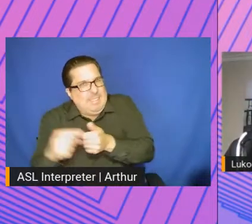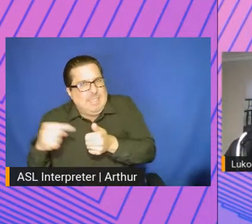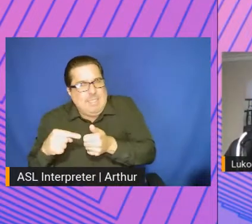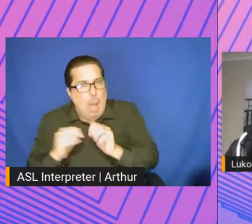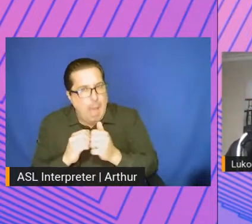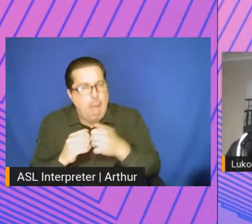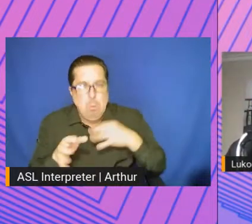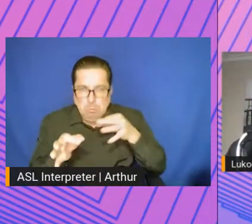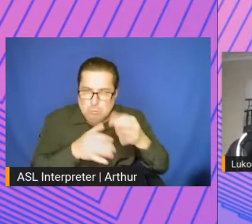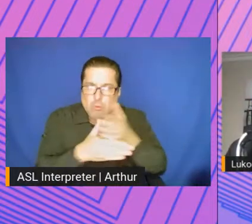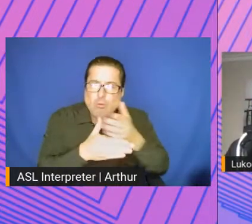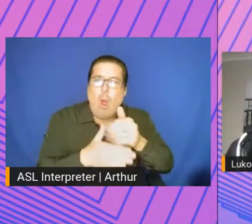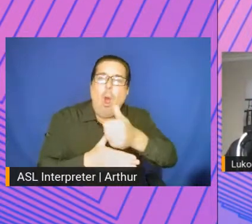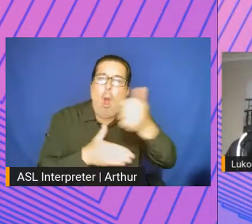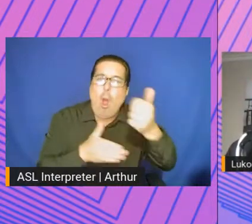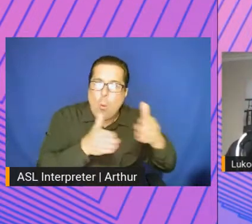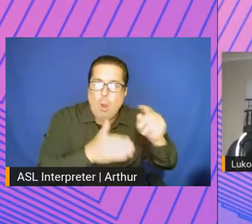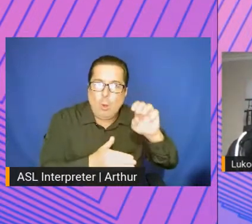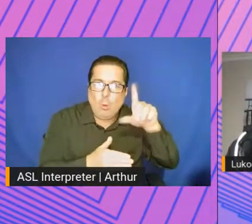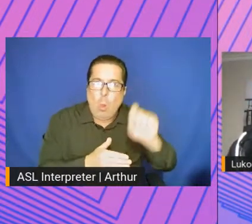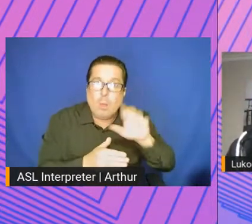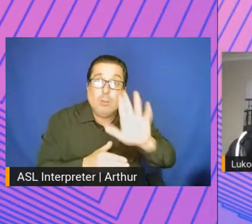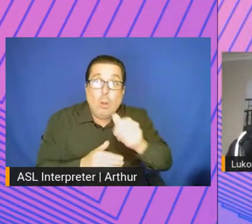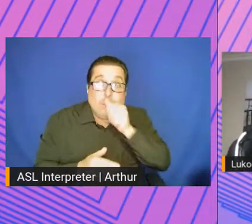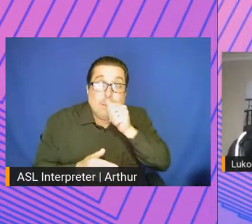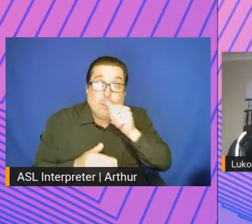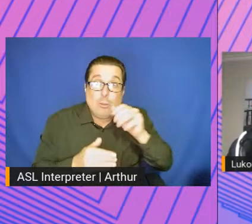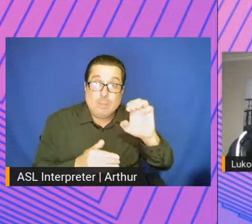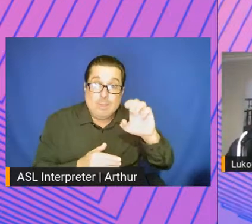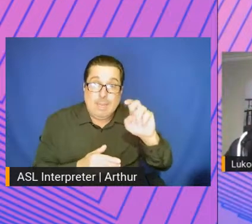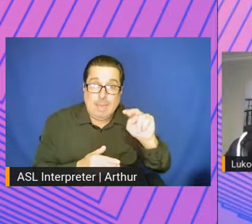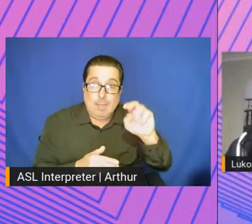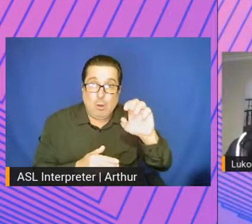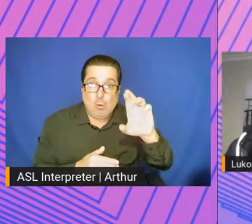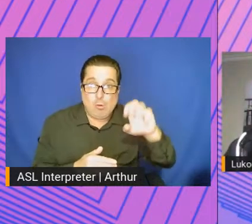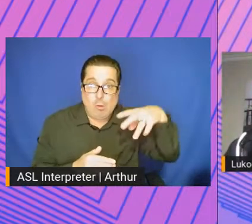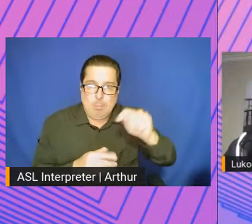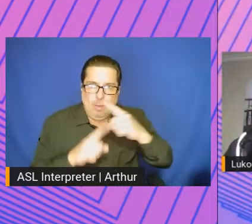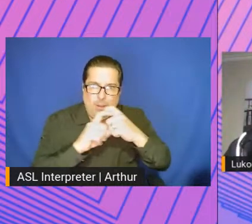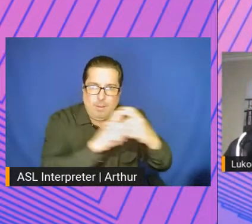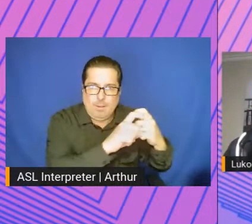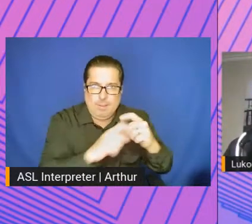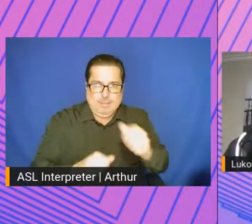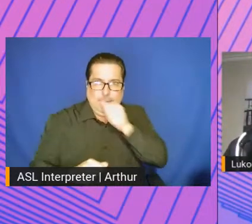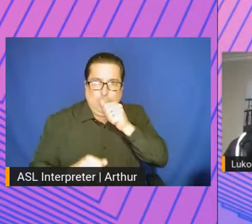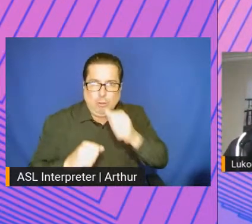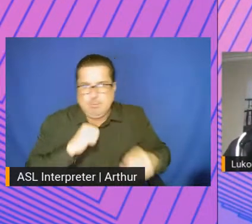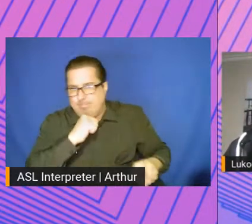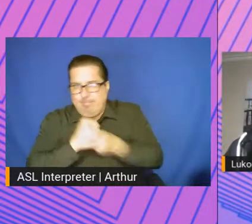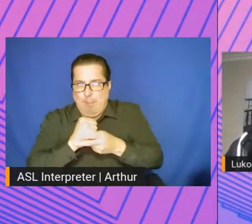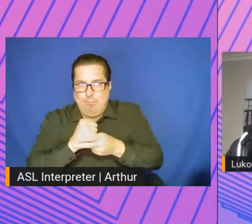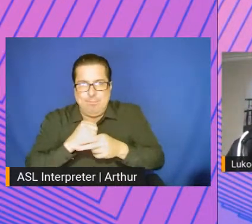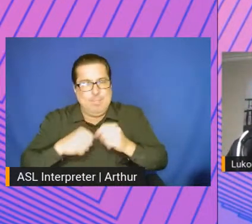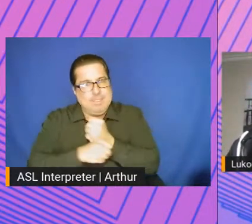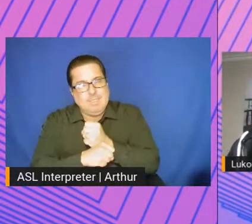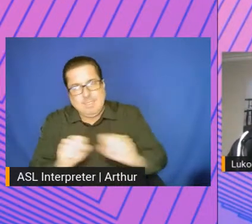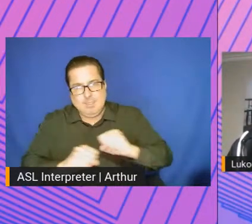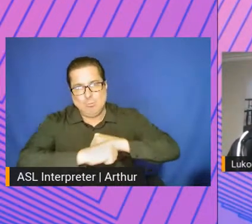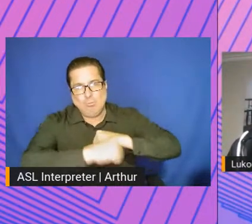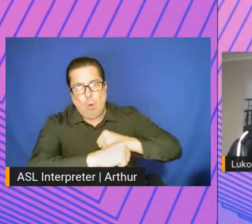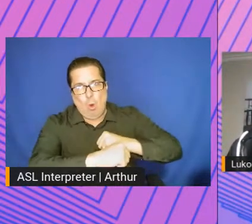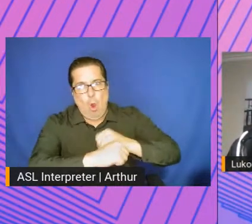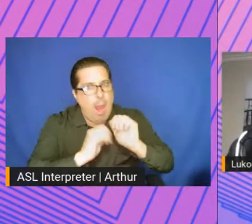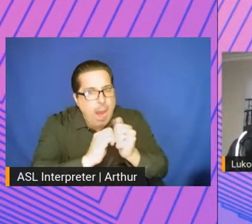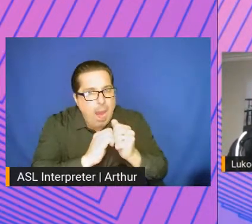tools that you can use to actually encrypt your secrets. And so Bitnami sealed secrets is one solution that helps with solving this. And sealed